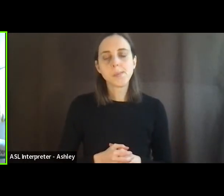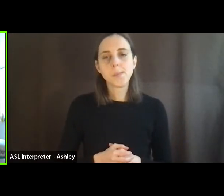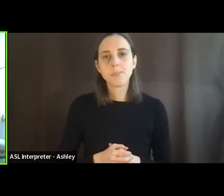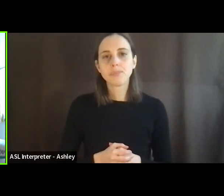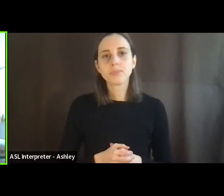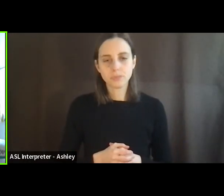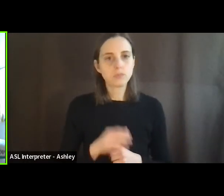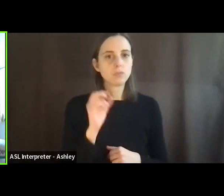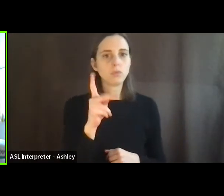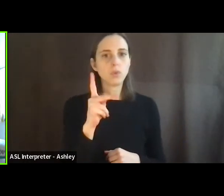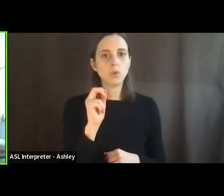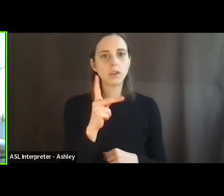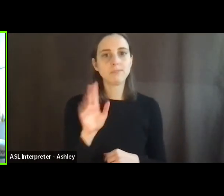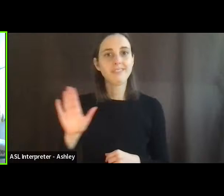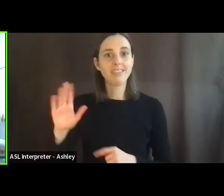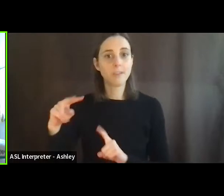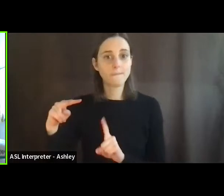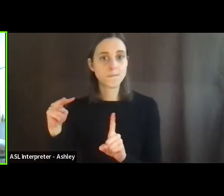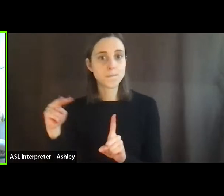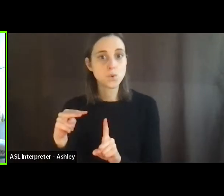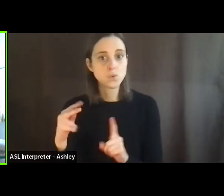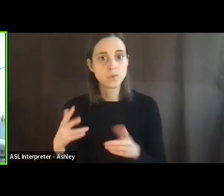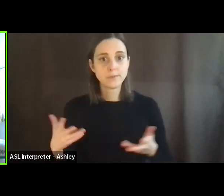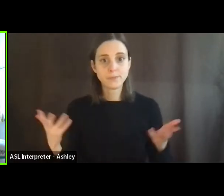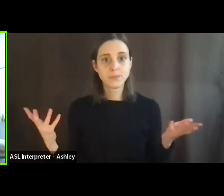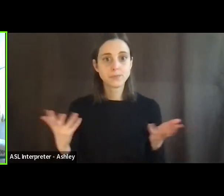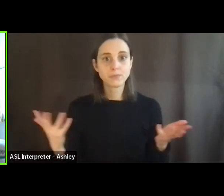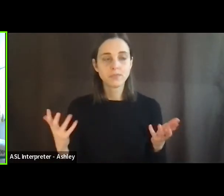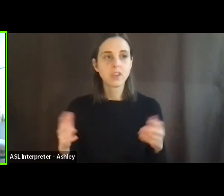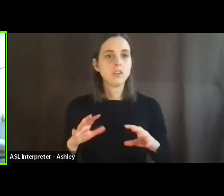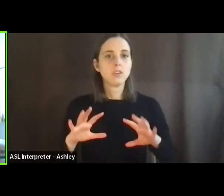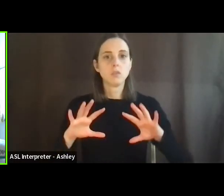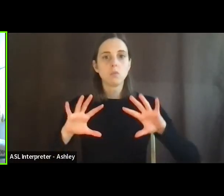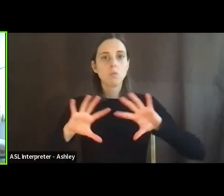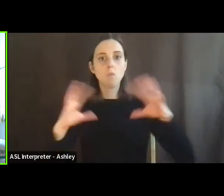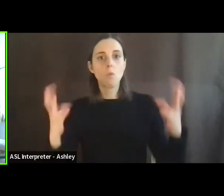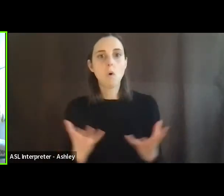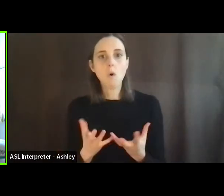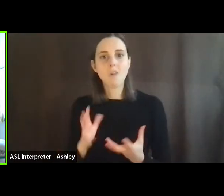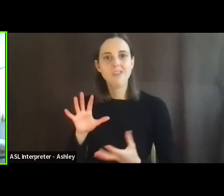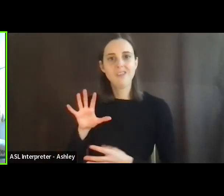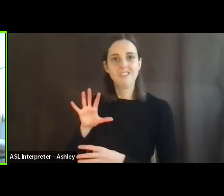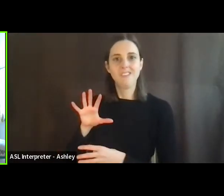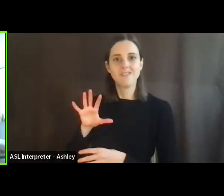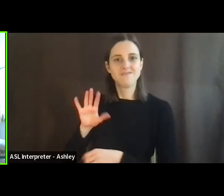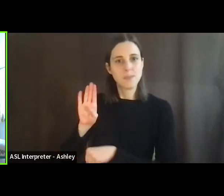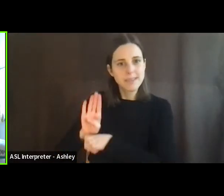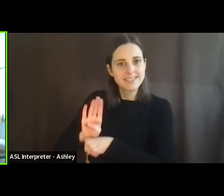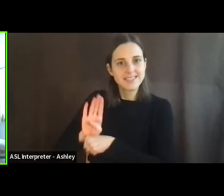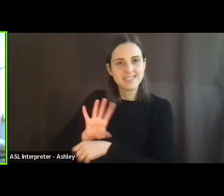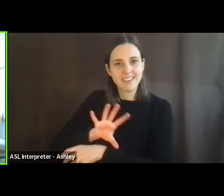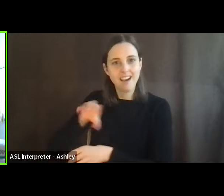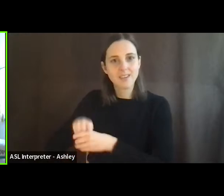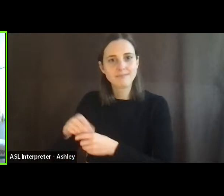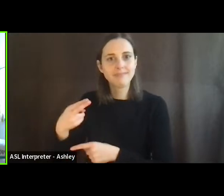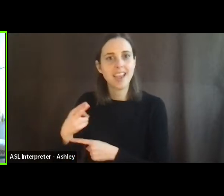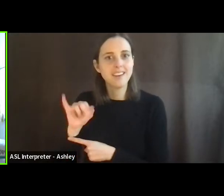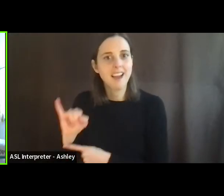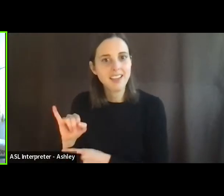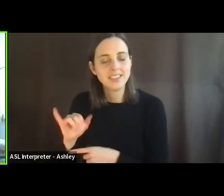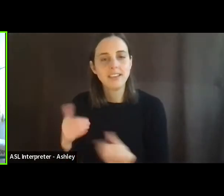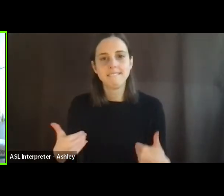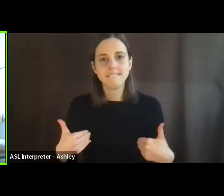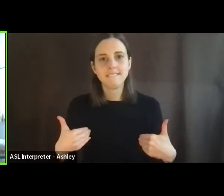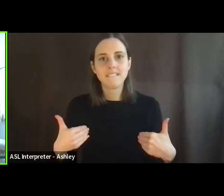The basic premise of their viewpoint is that all in all, the business interests on Hayden Island have a preference for the full interchange